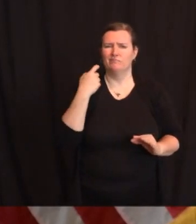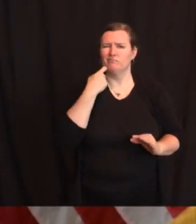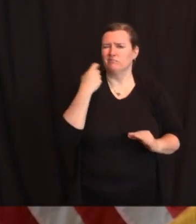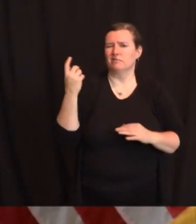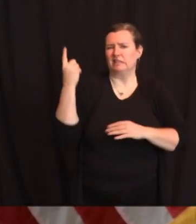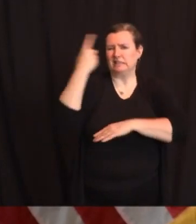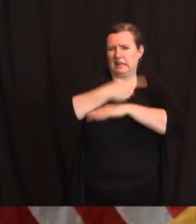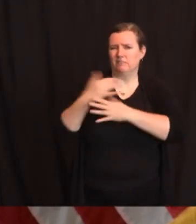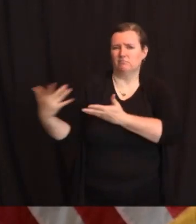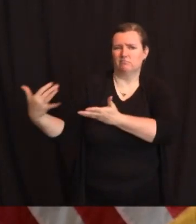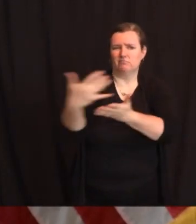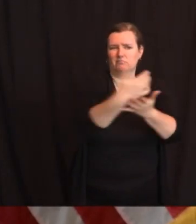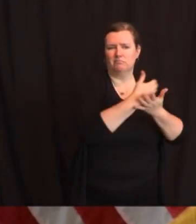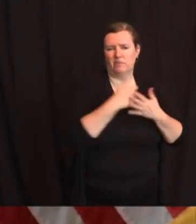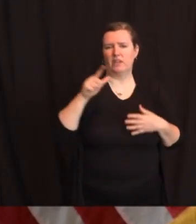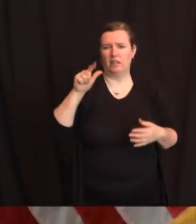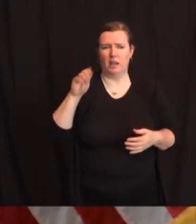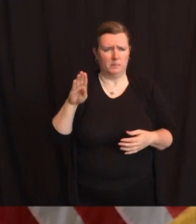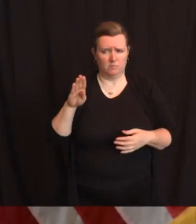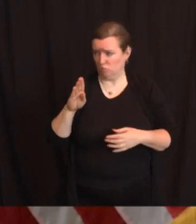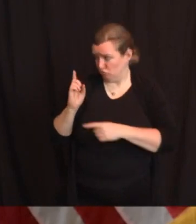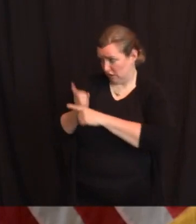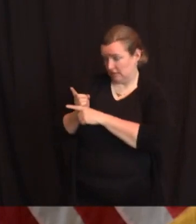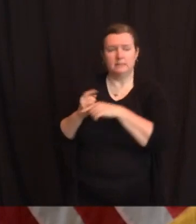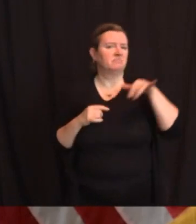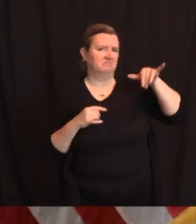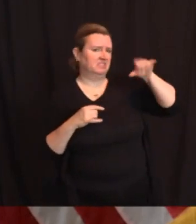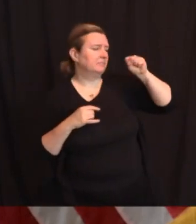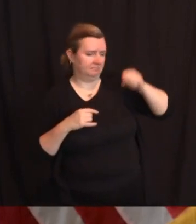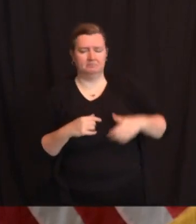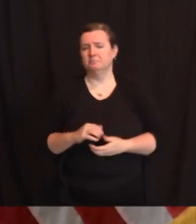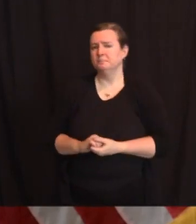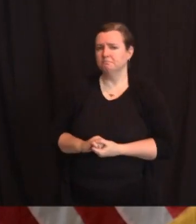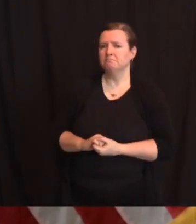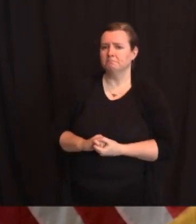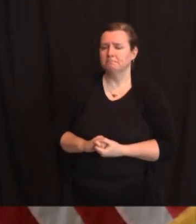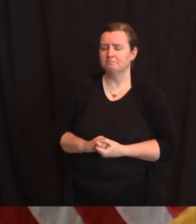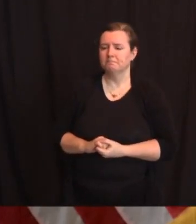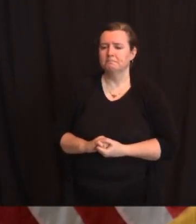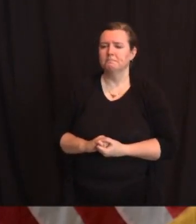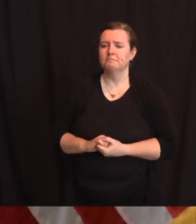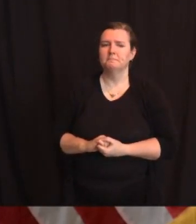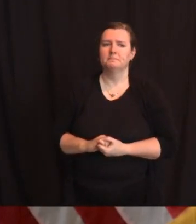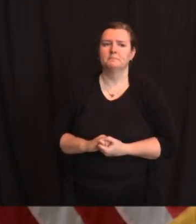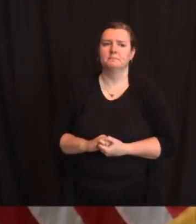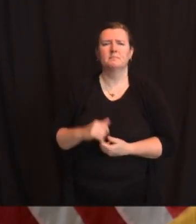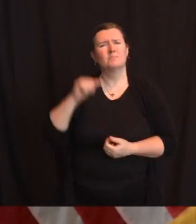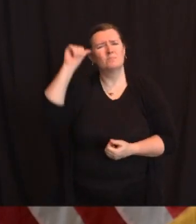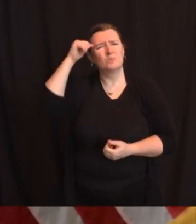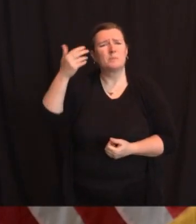is that, have I got that right? That's correct, right? So we're also getting that turned around faster than we normally do.